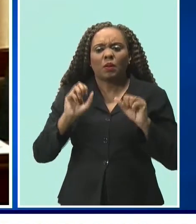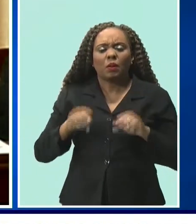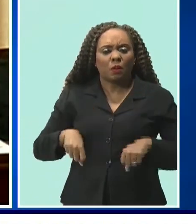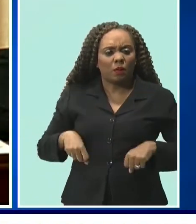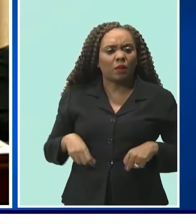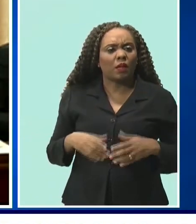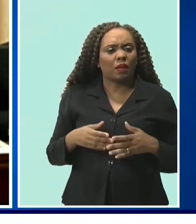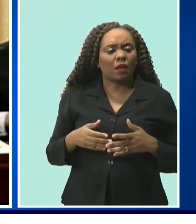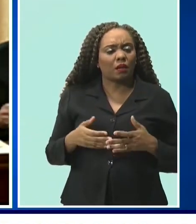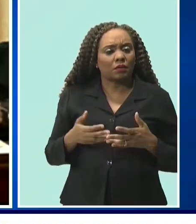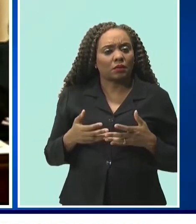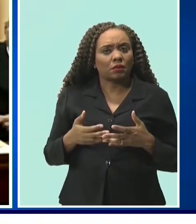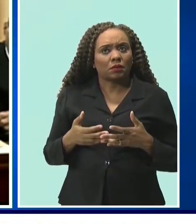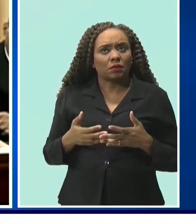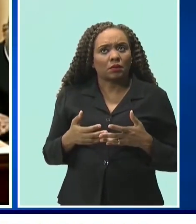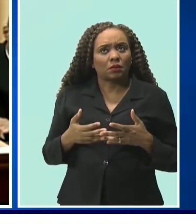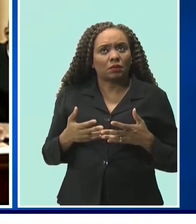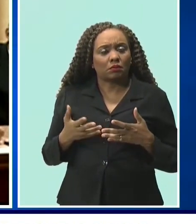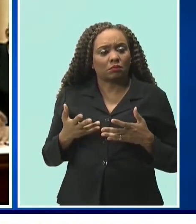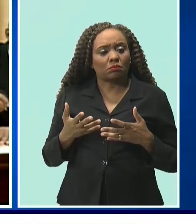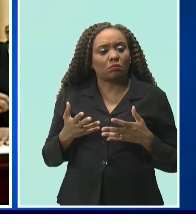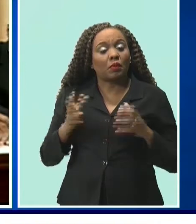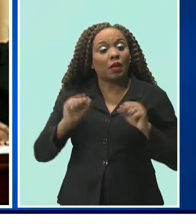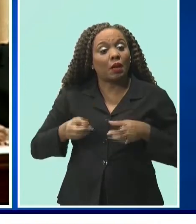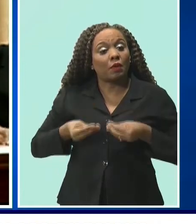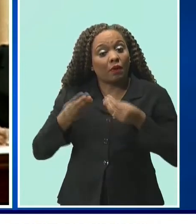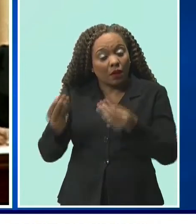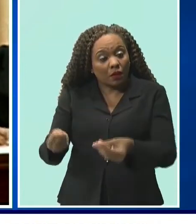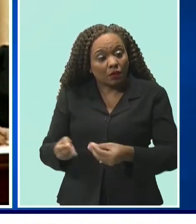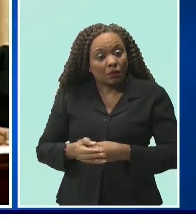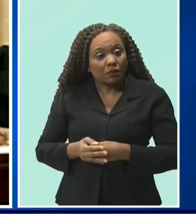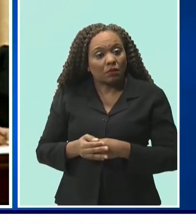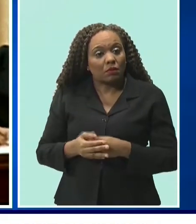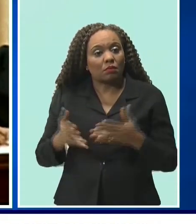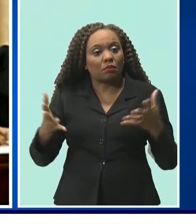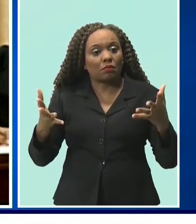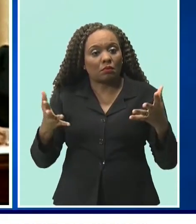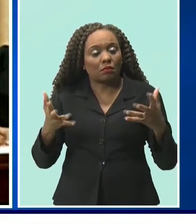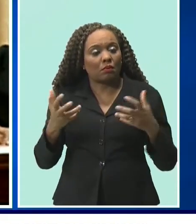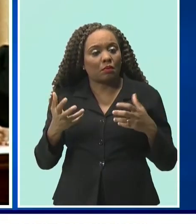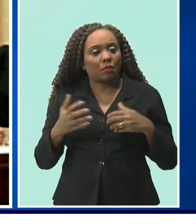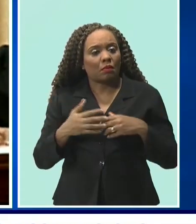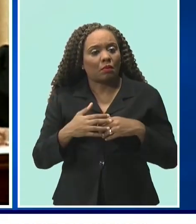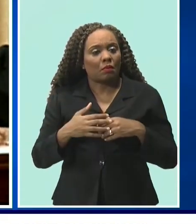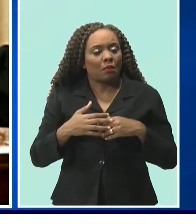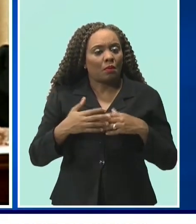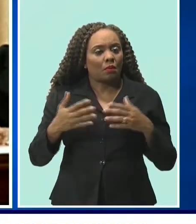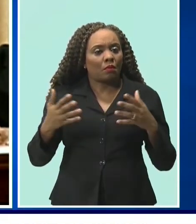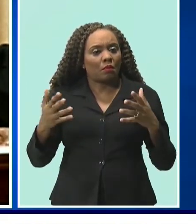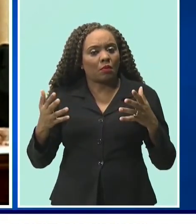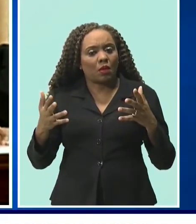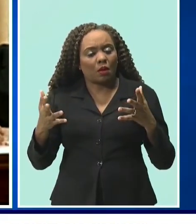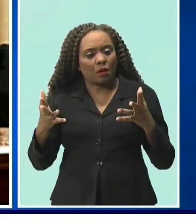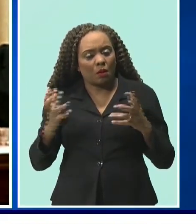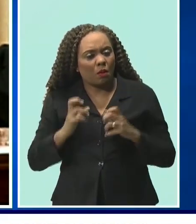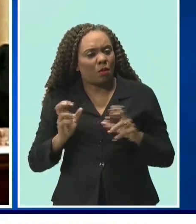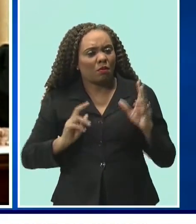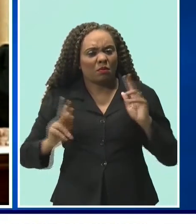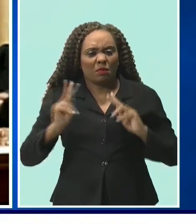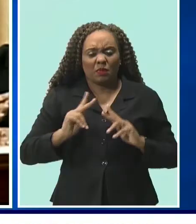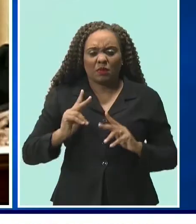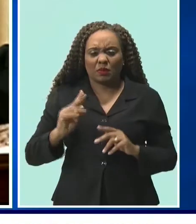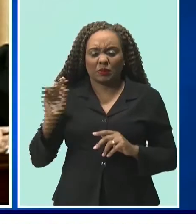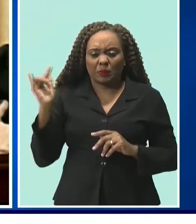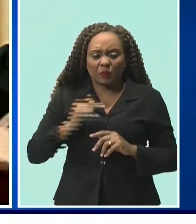that. Whether you come in simply because you want to have a vacation home for 4, 5, 6 months of the year, it's a speaker that